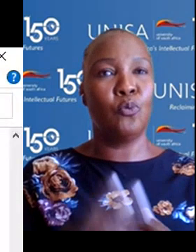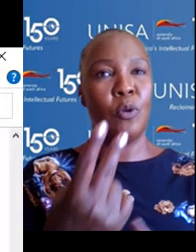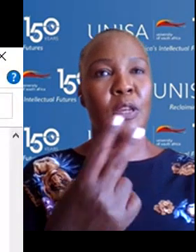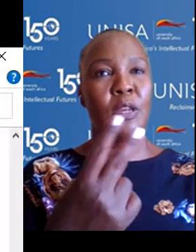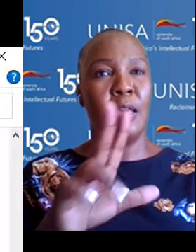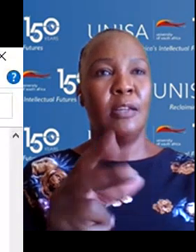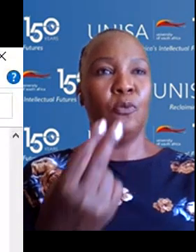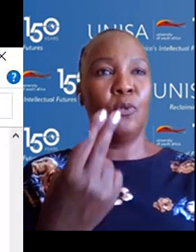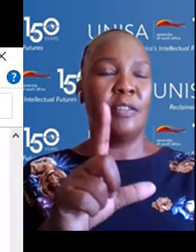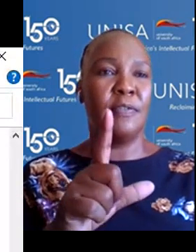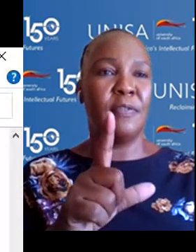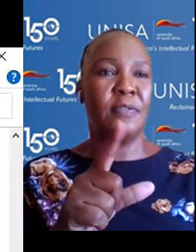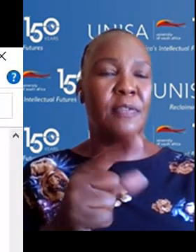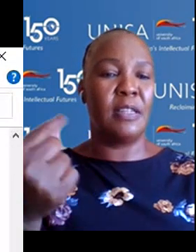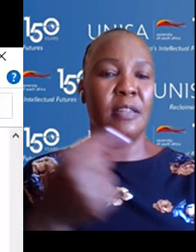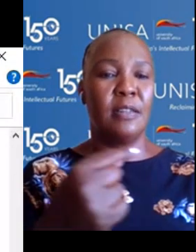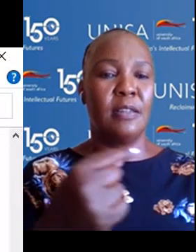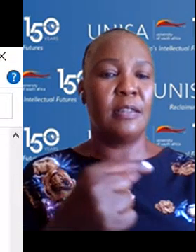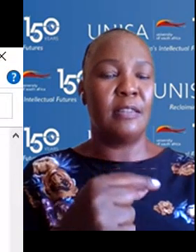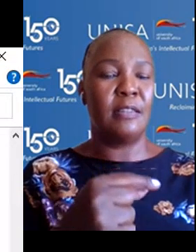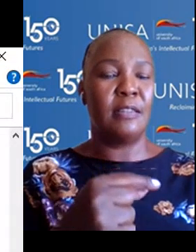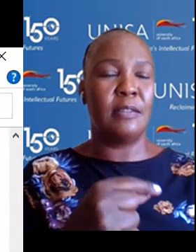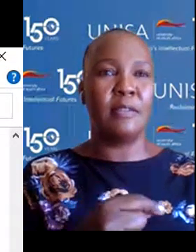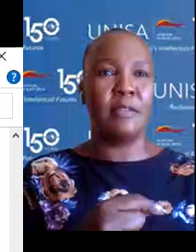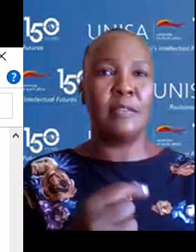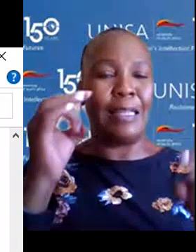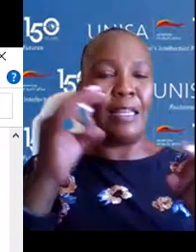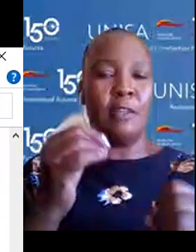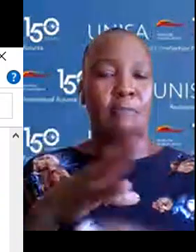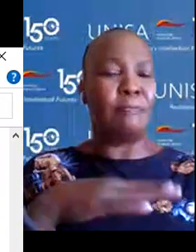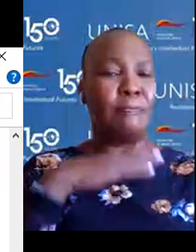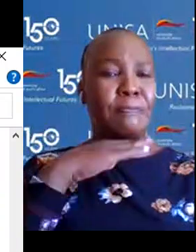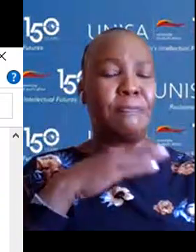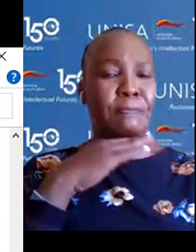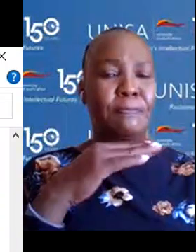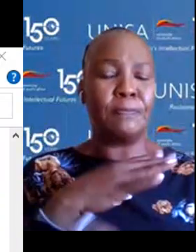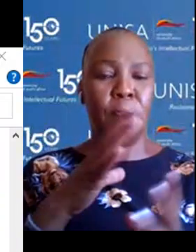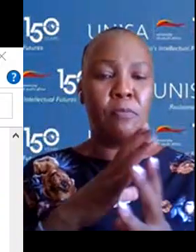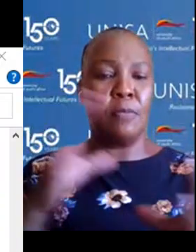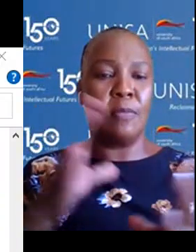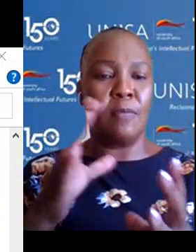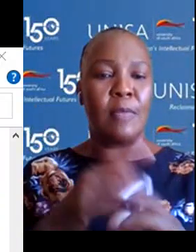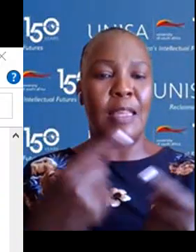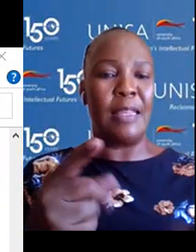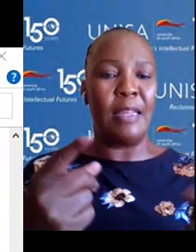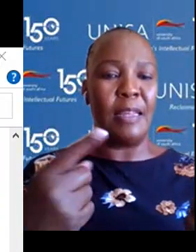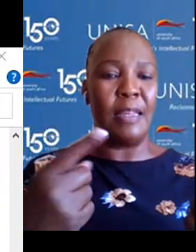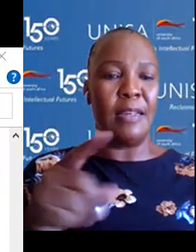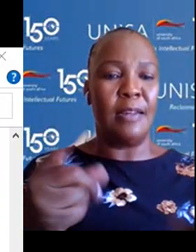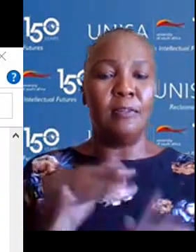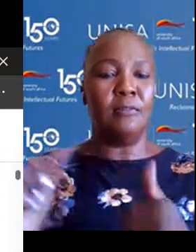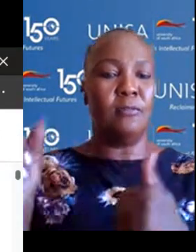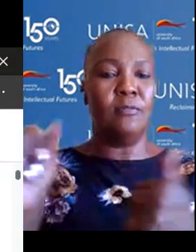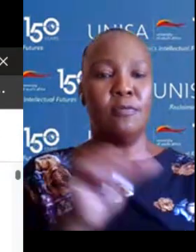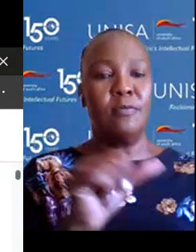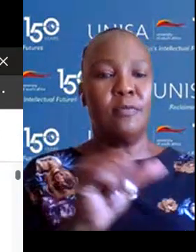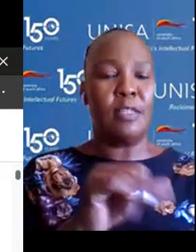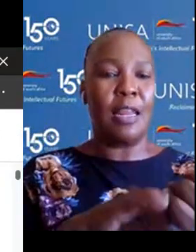only 700 meg. Okay, so those are the 3 different little icons that you see. So let's just go back to our course material quickly and